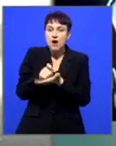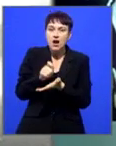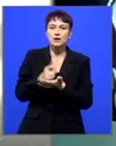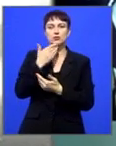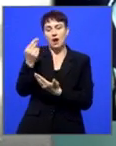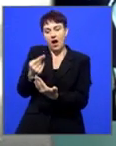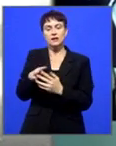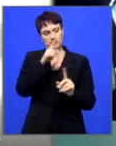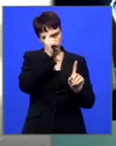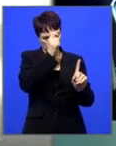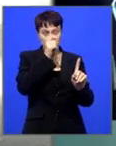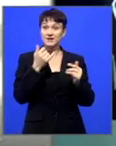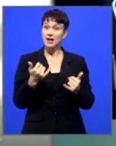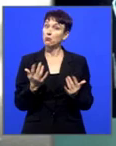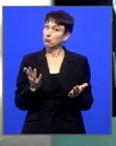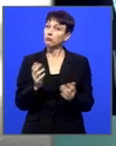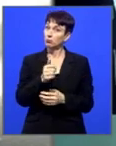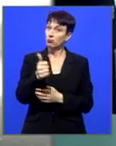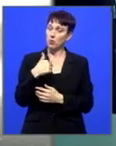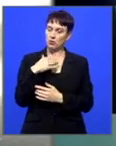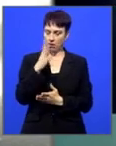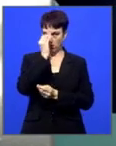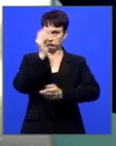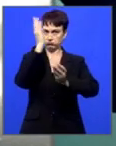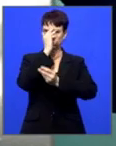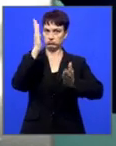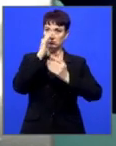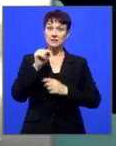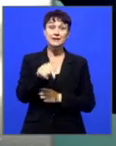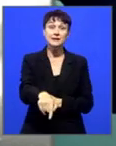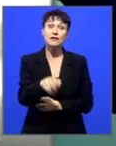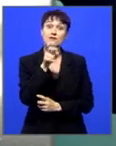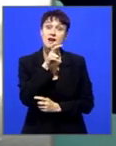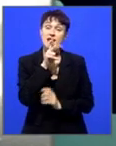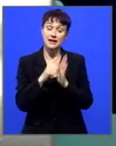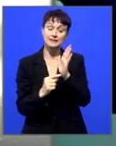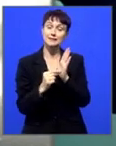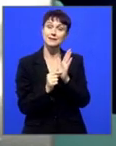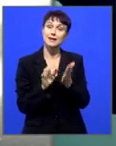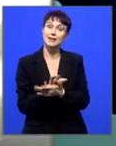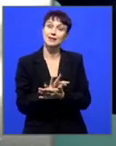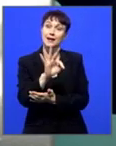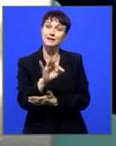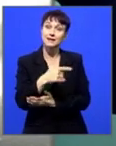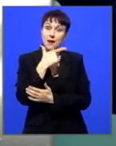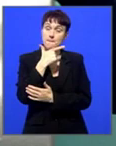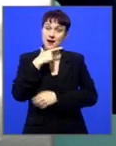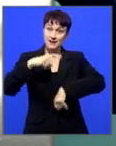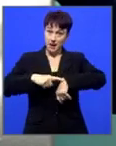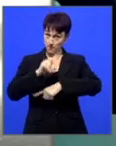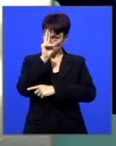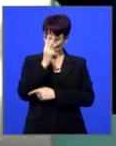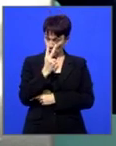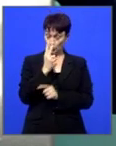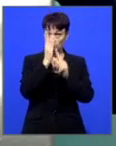Nelson Mandela. Indeed. All right, we'll continue to give out those details. It is this Friday the 13th of December, 2 p.m. to